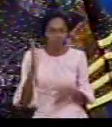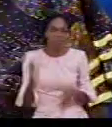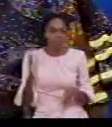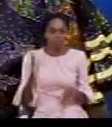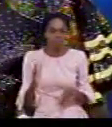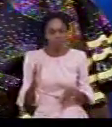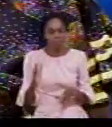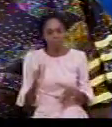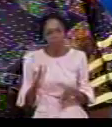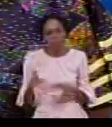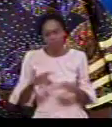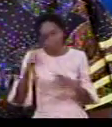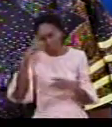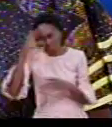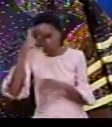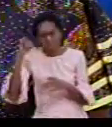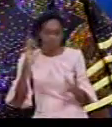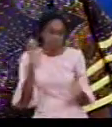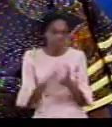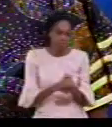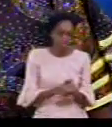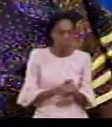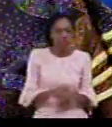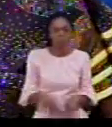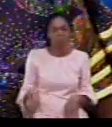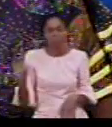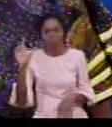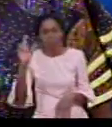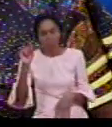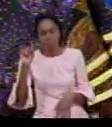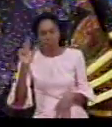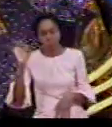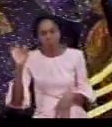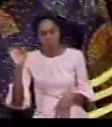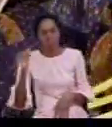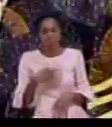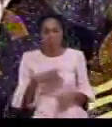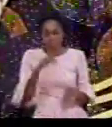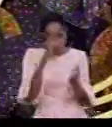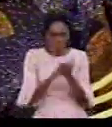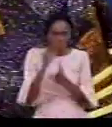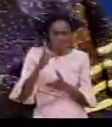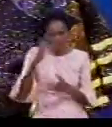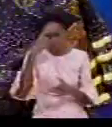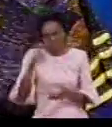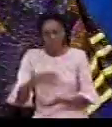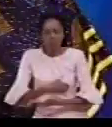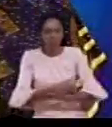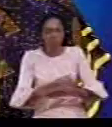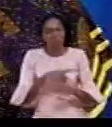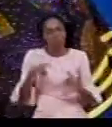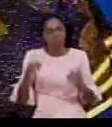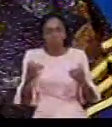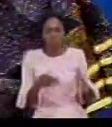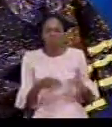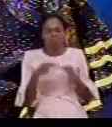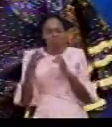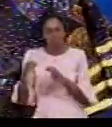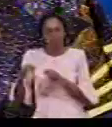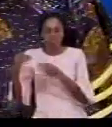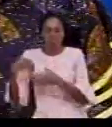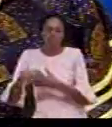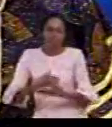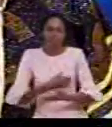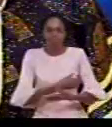the year 2019, and we believe hope upon God to visit us with a child. And there appeared to be a delay. And it gave us concern that we